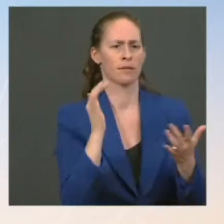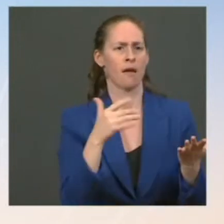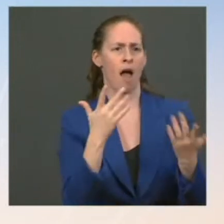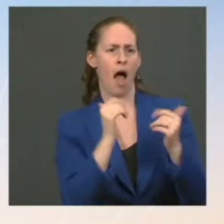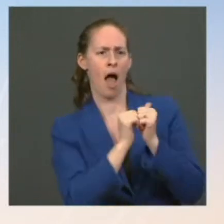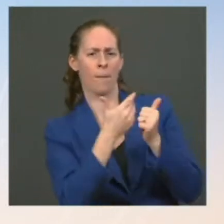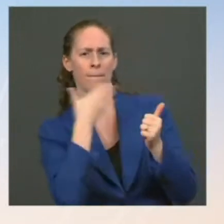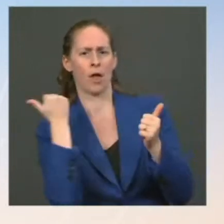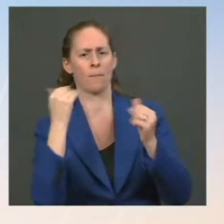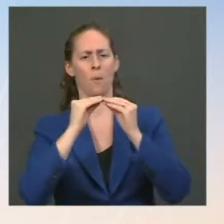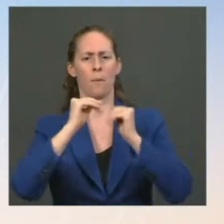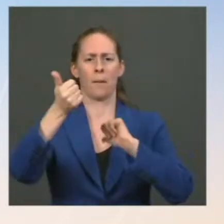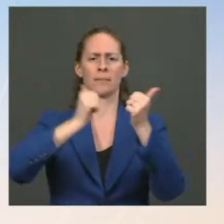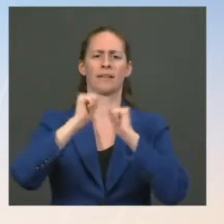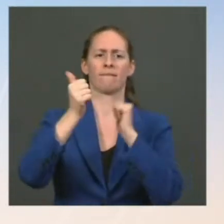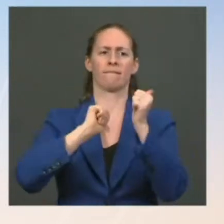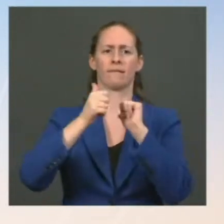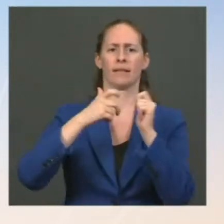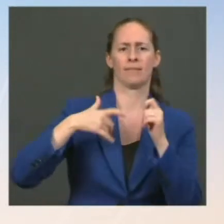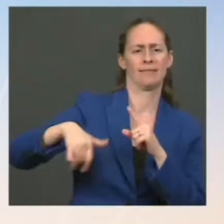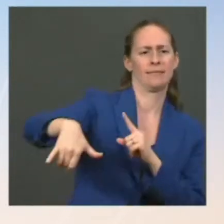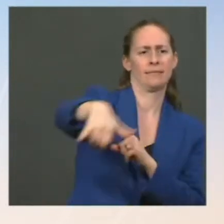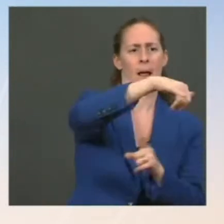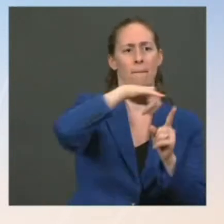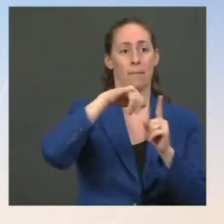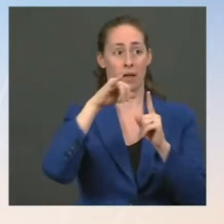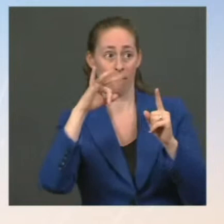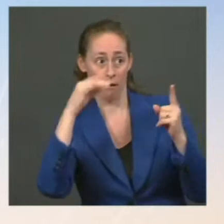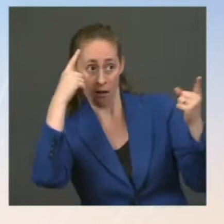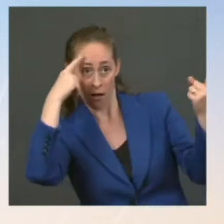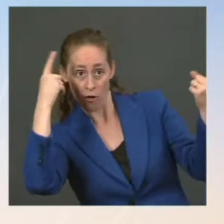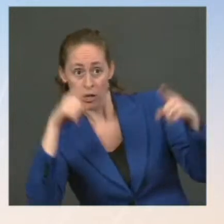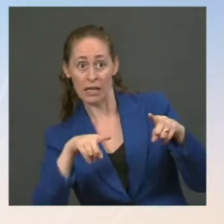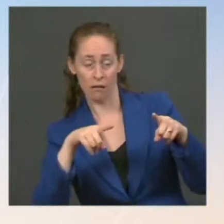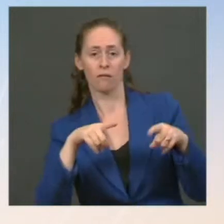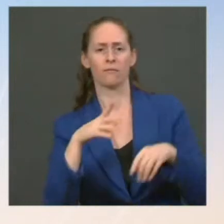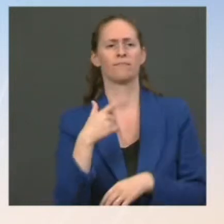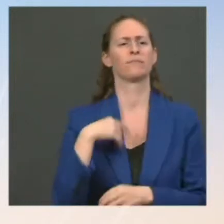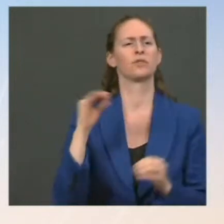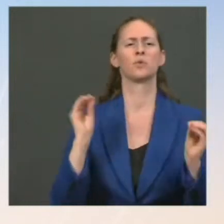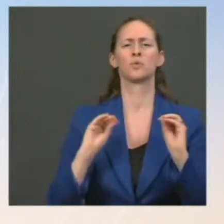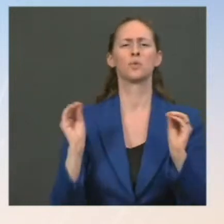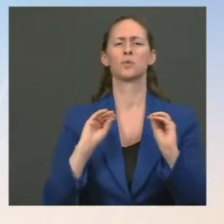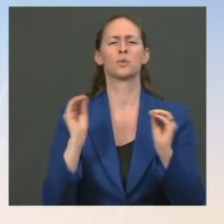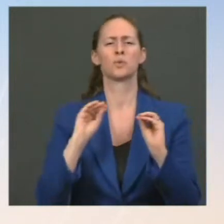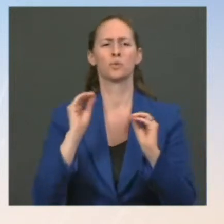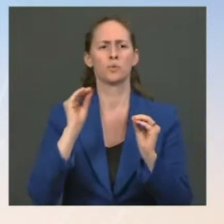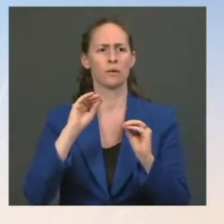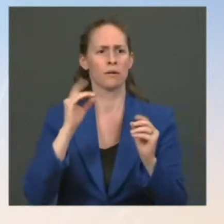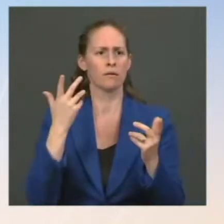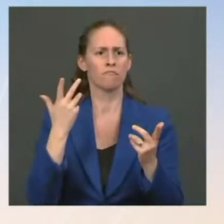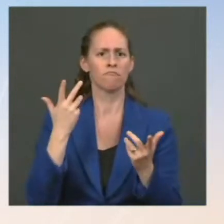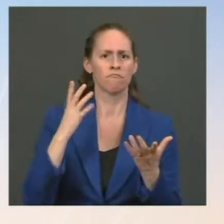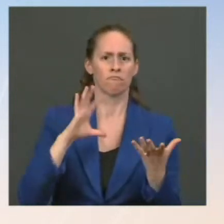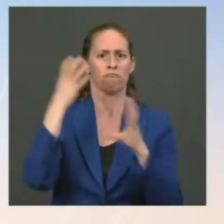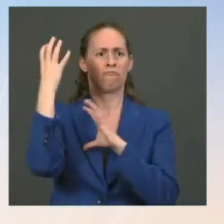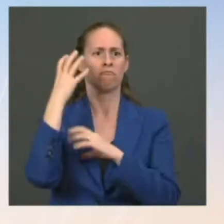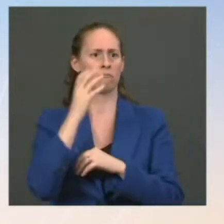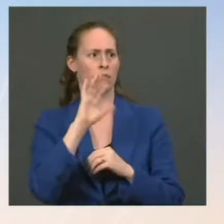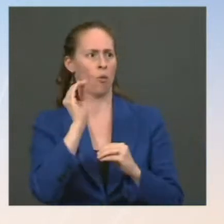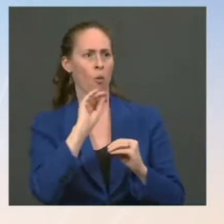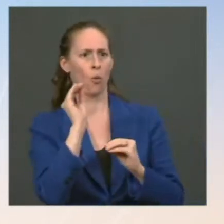potential areas of interest where those align. So there is absolutely zero impact. No one should read it as an impact on